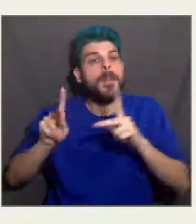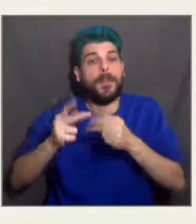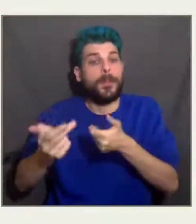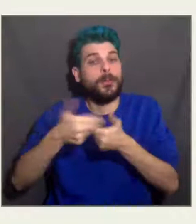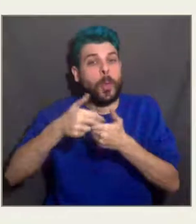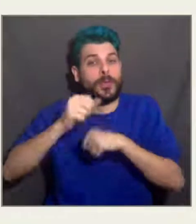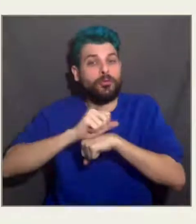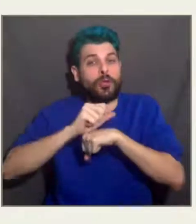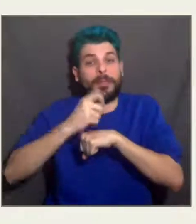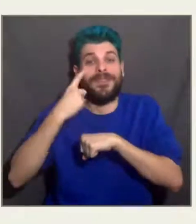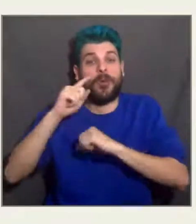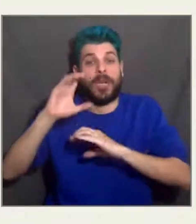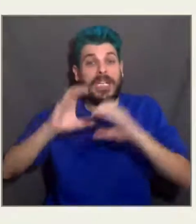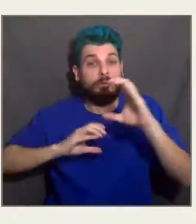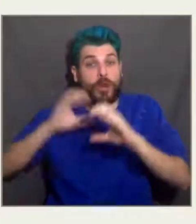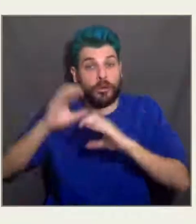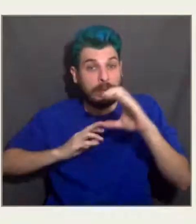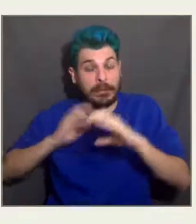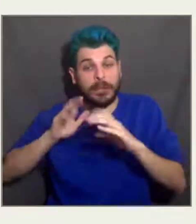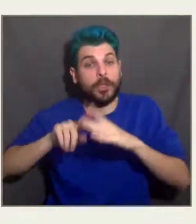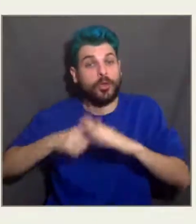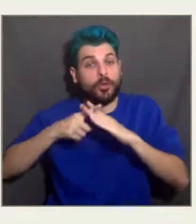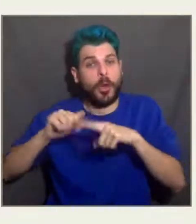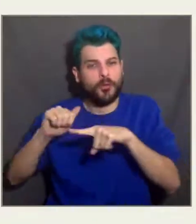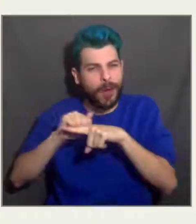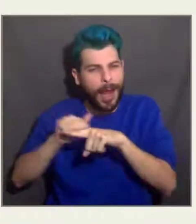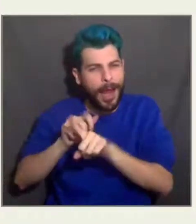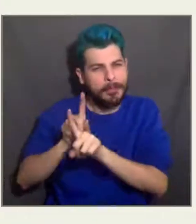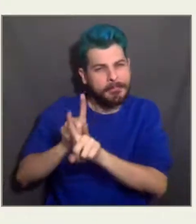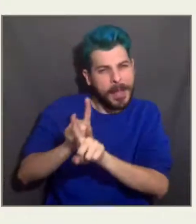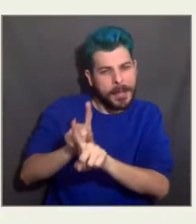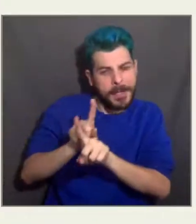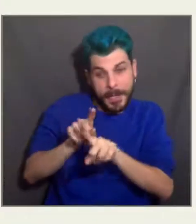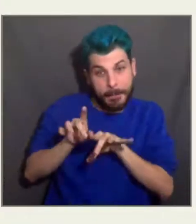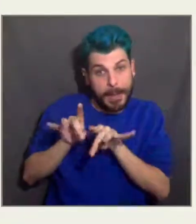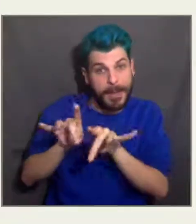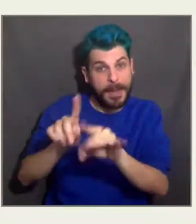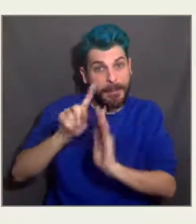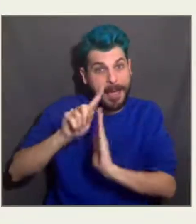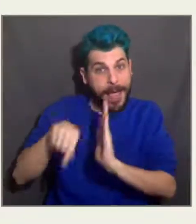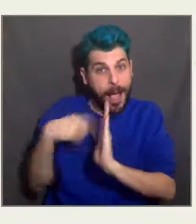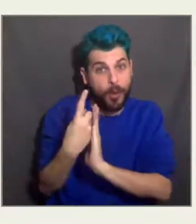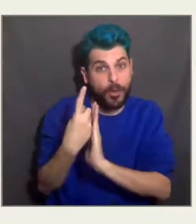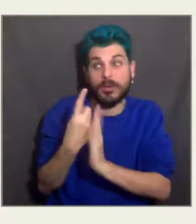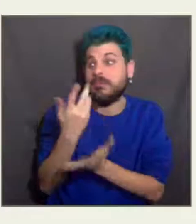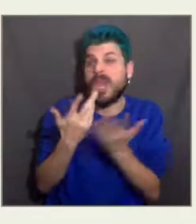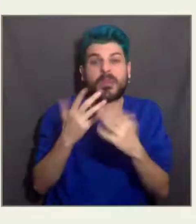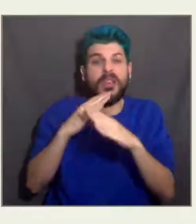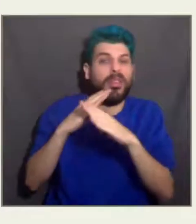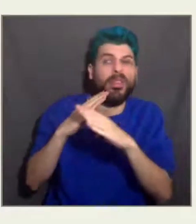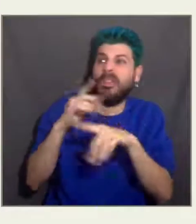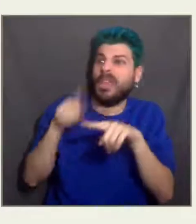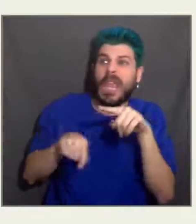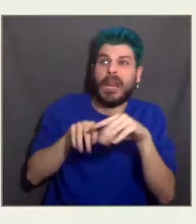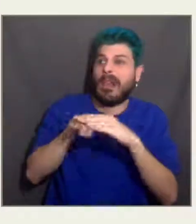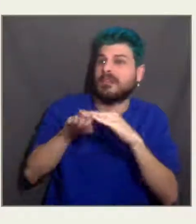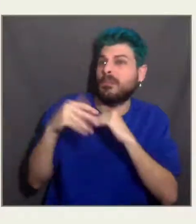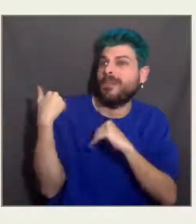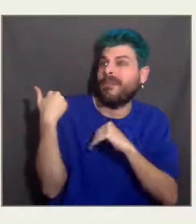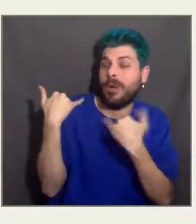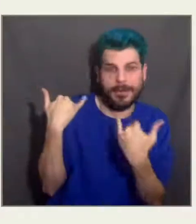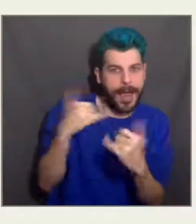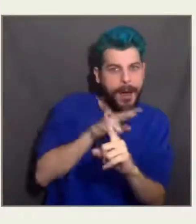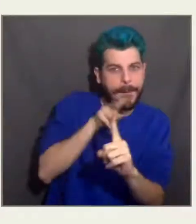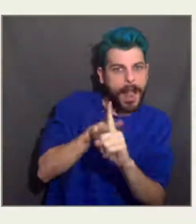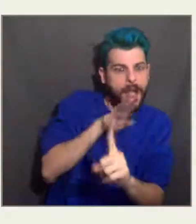and be able to get them the apprenticeship hours and the training that they need, and work on the environment in which they work, because you and I both